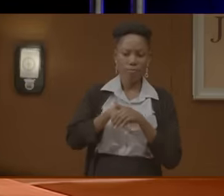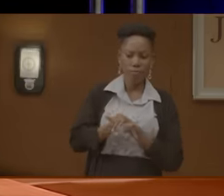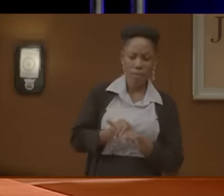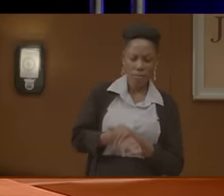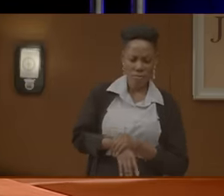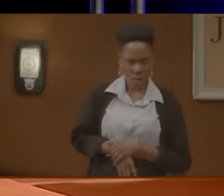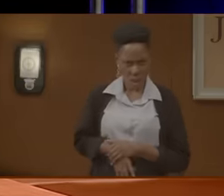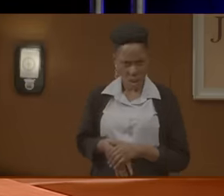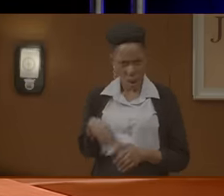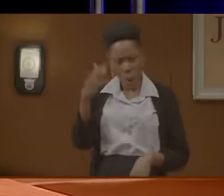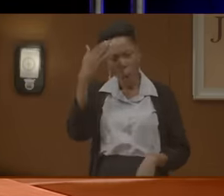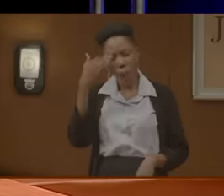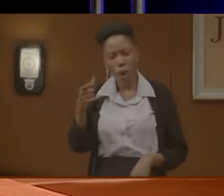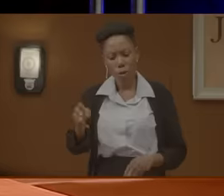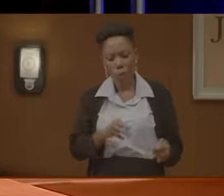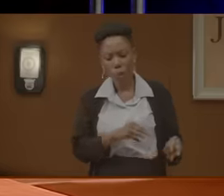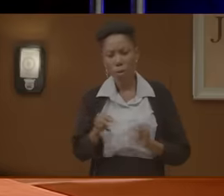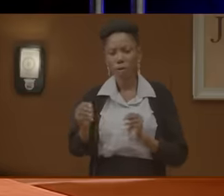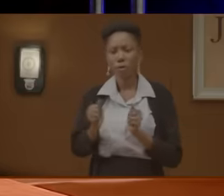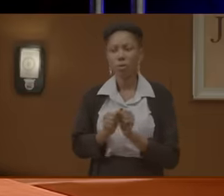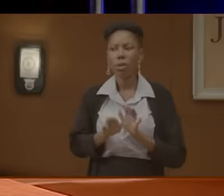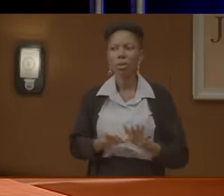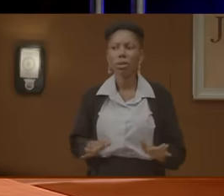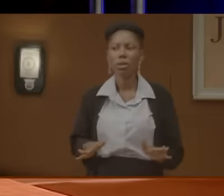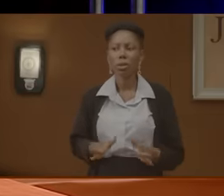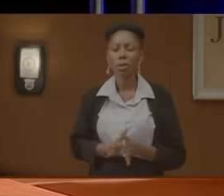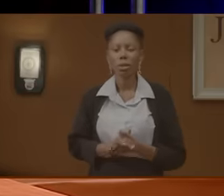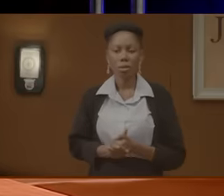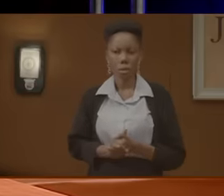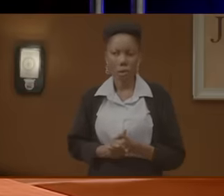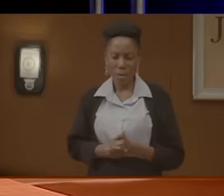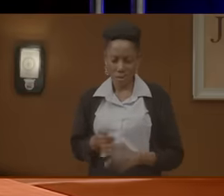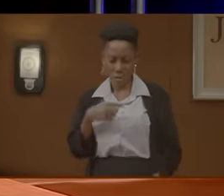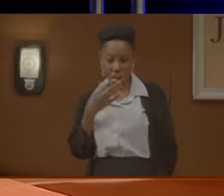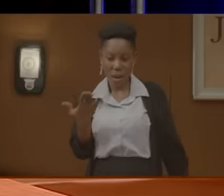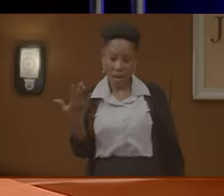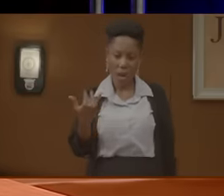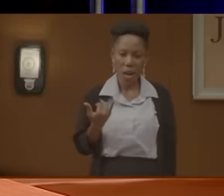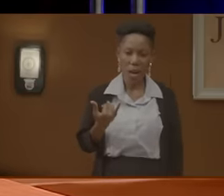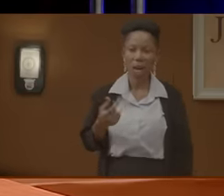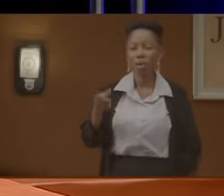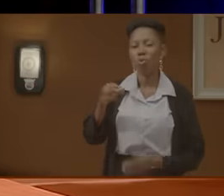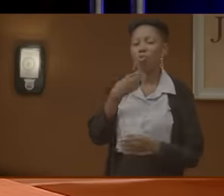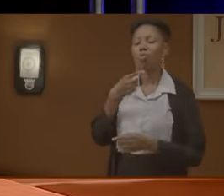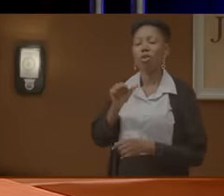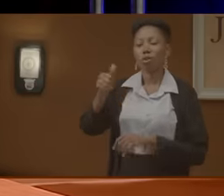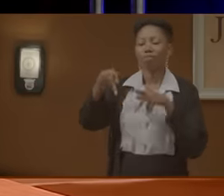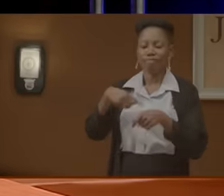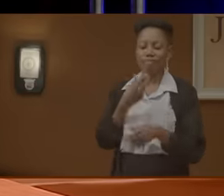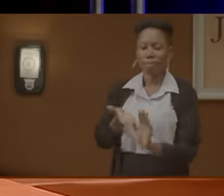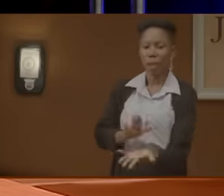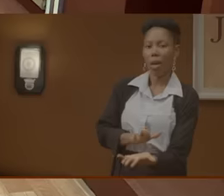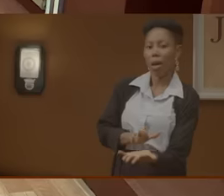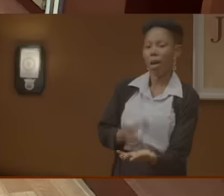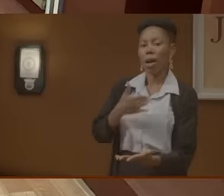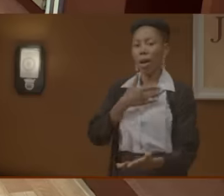said, why do you carry this children? On behalf of me, leave this place. He said, Mama Emeka die. I said,